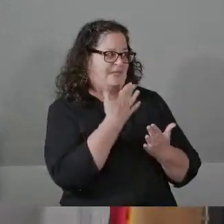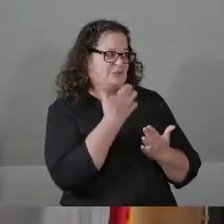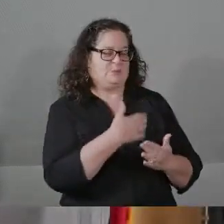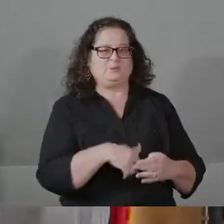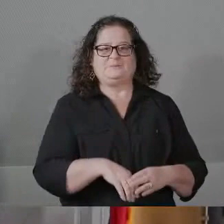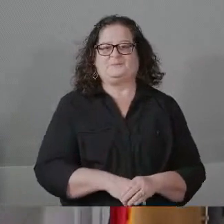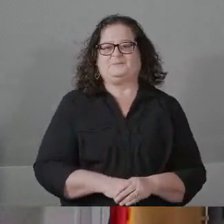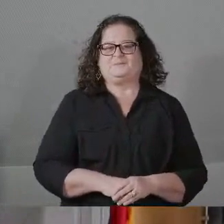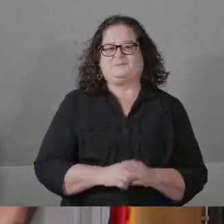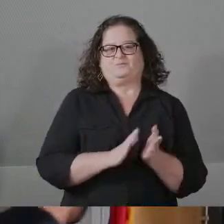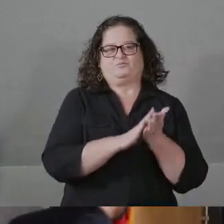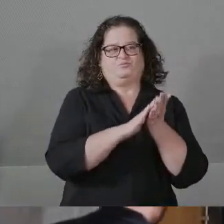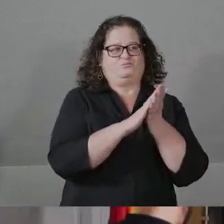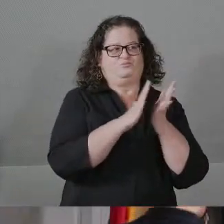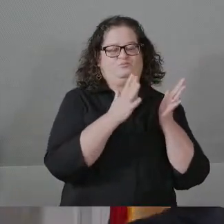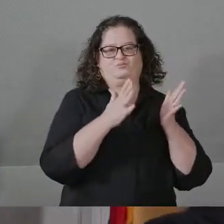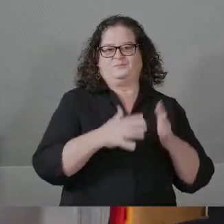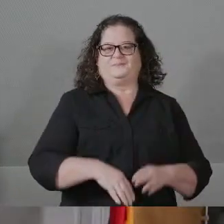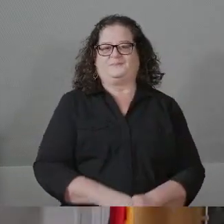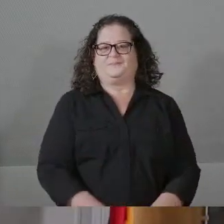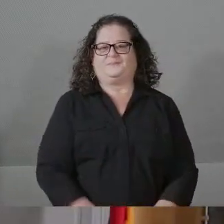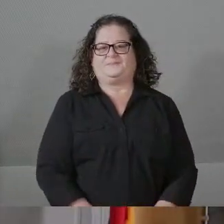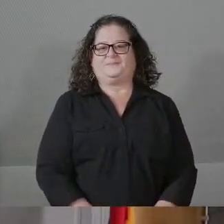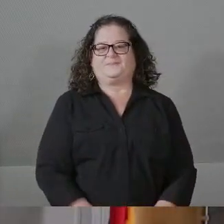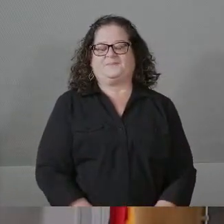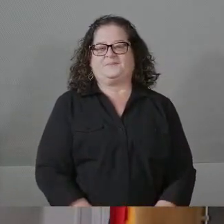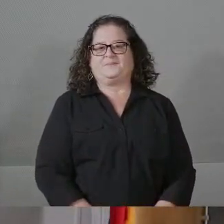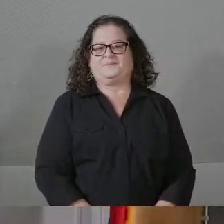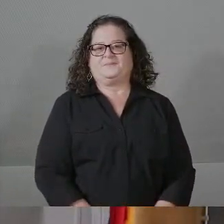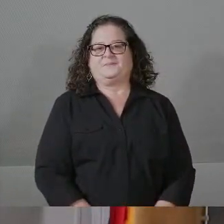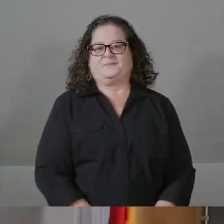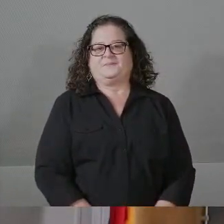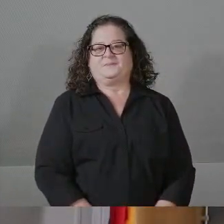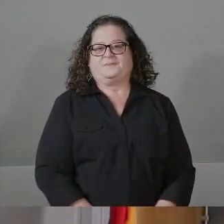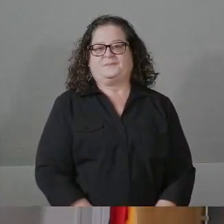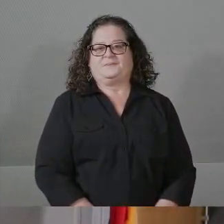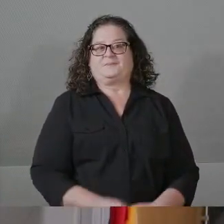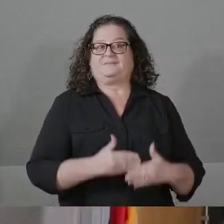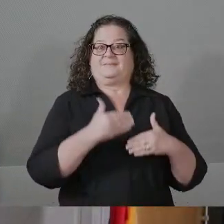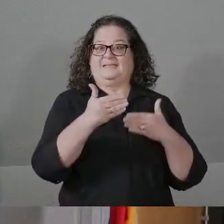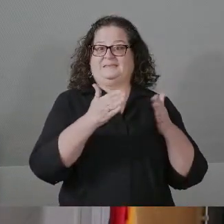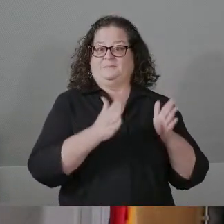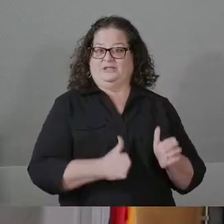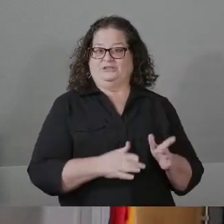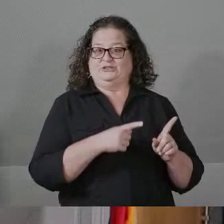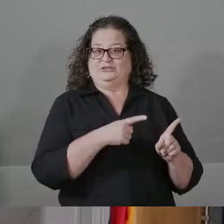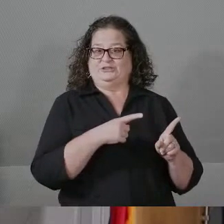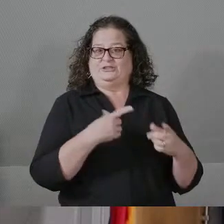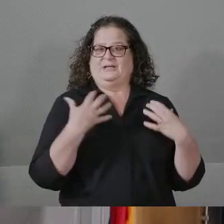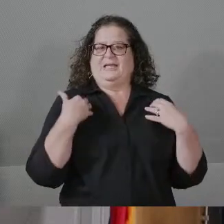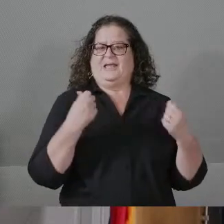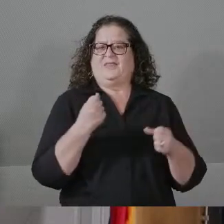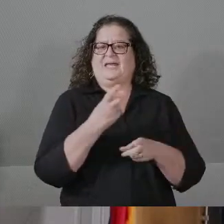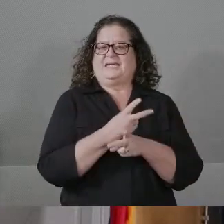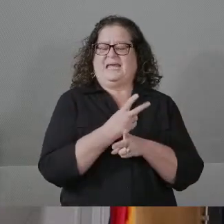you. All right. Our next healthcare professional is Dr.